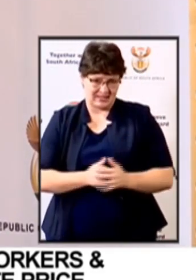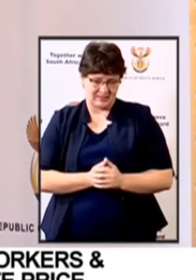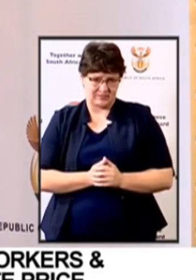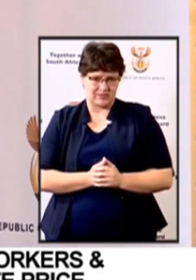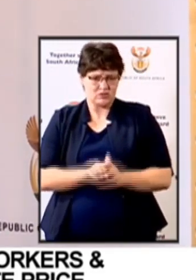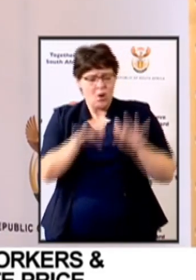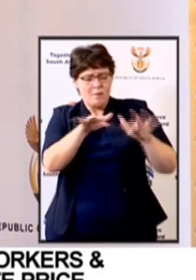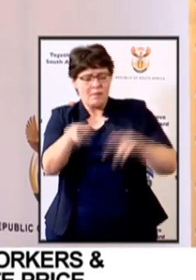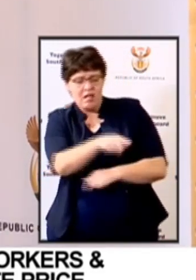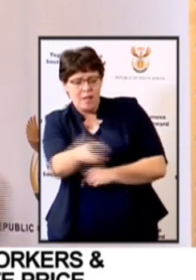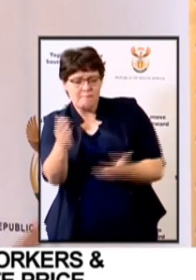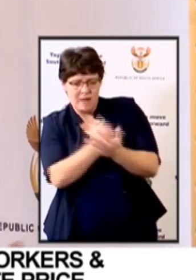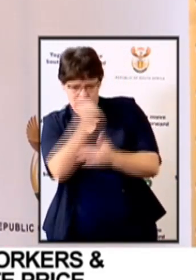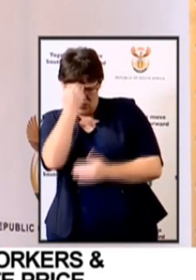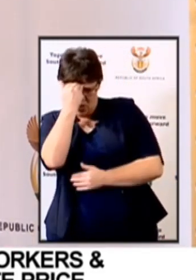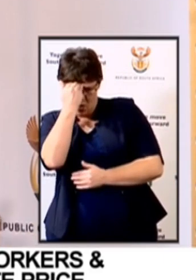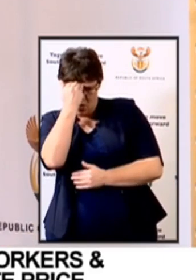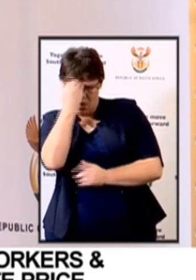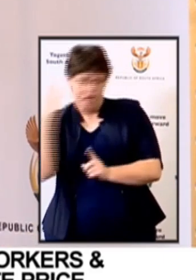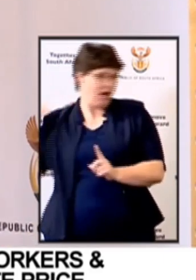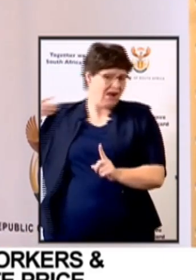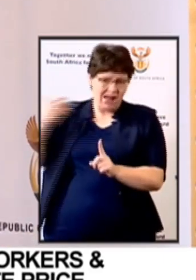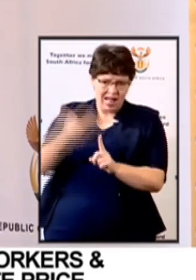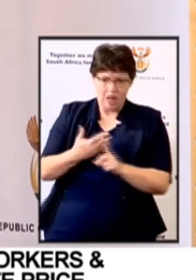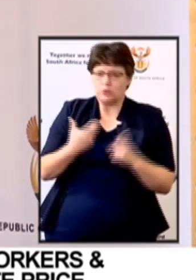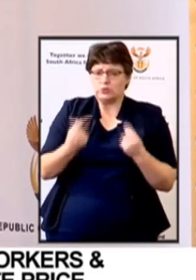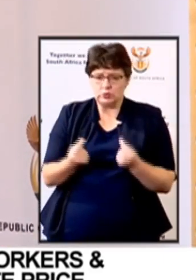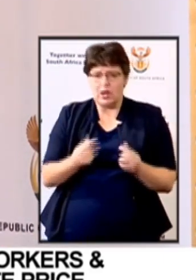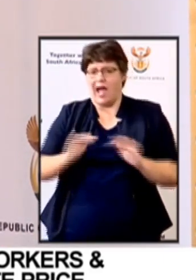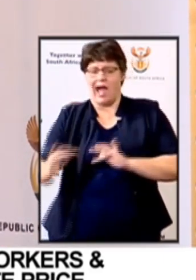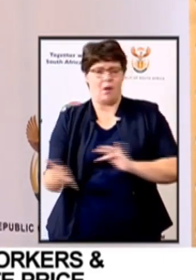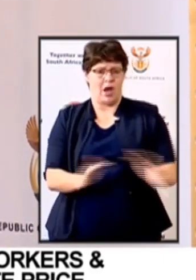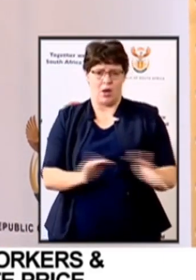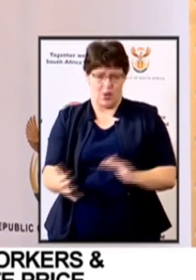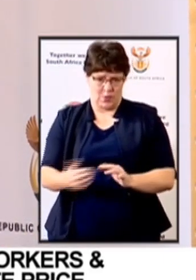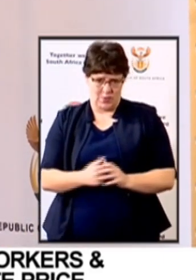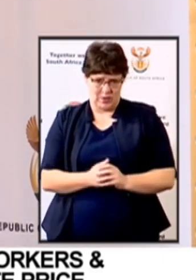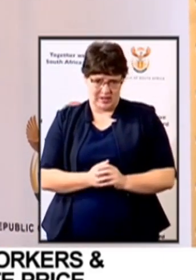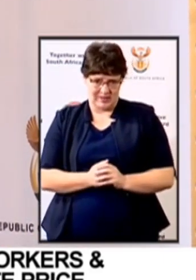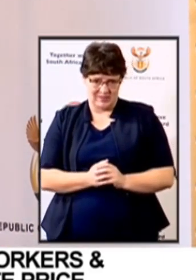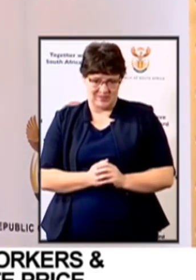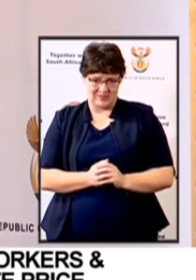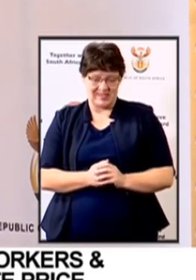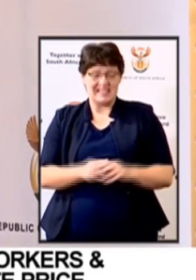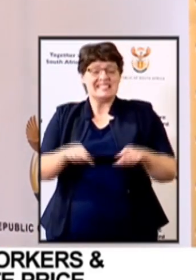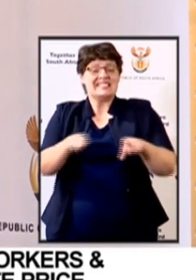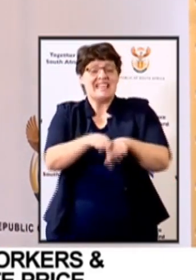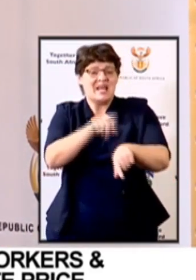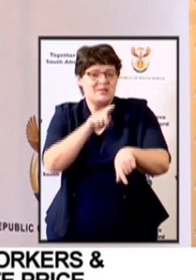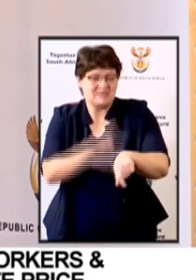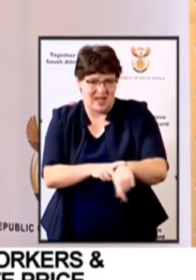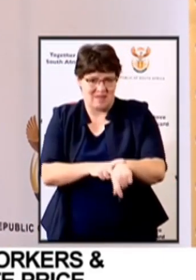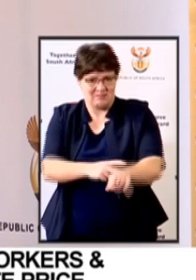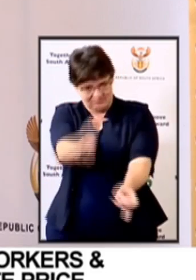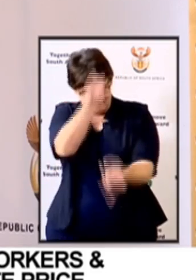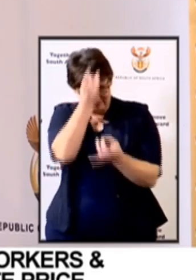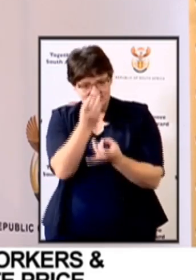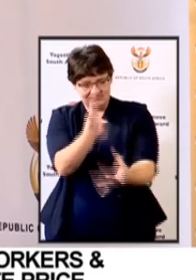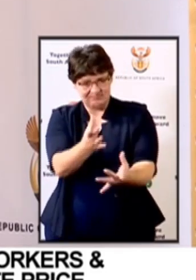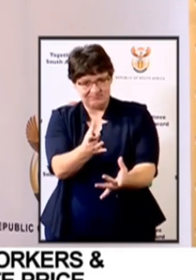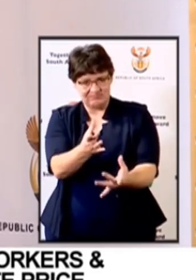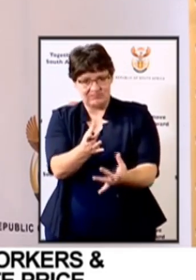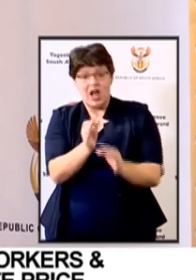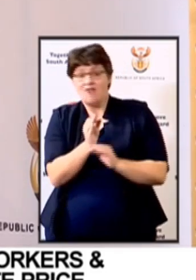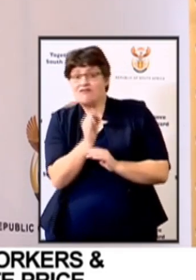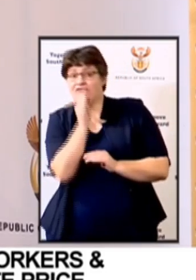letting the public know what we've been doing and how we've been doing it, but also indicating how we plan to